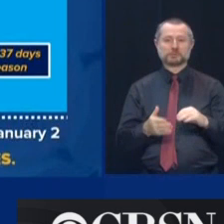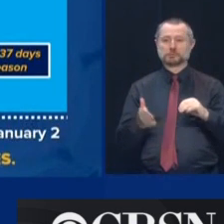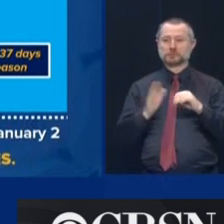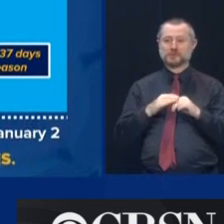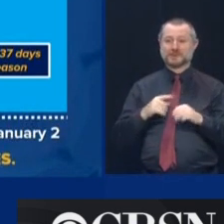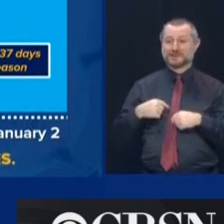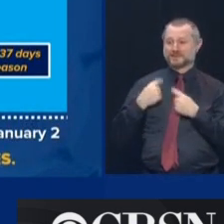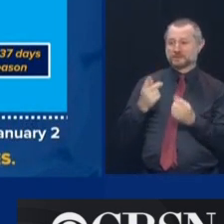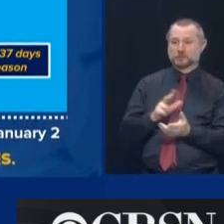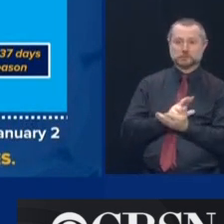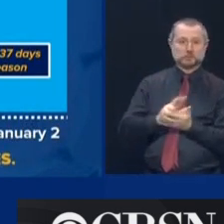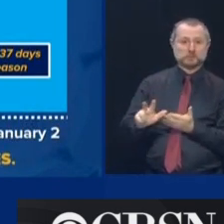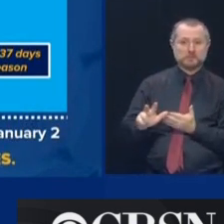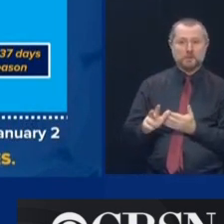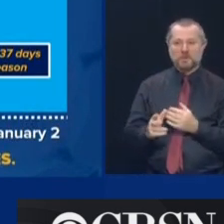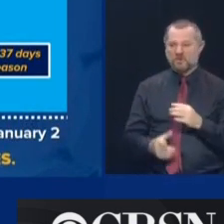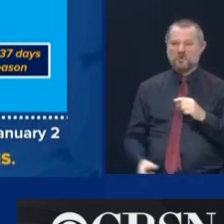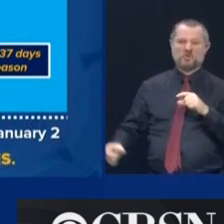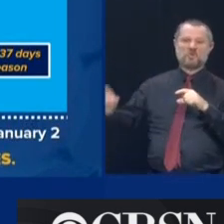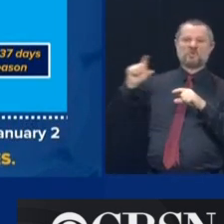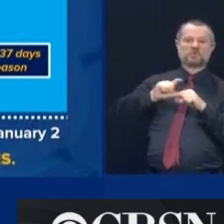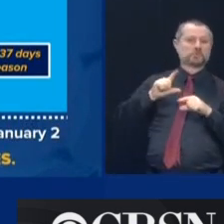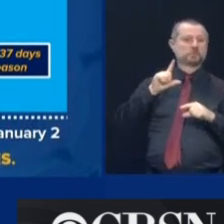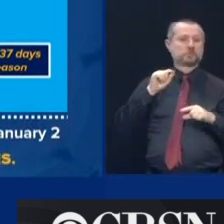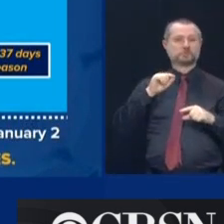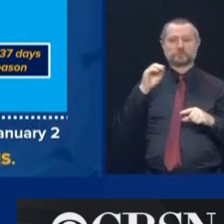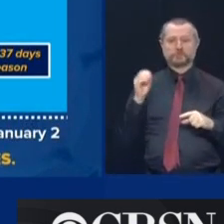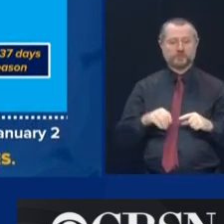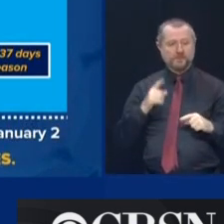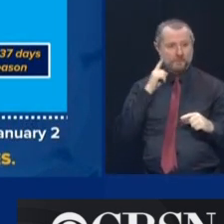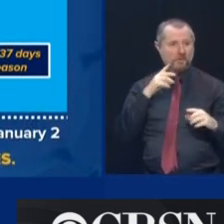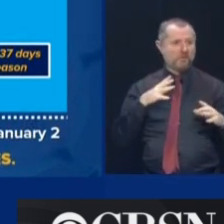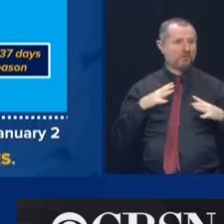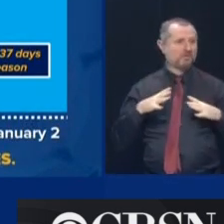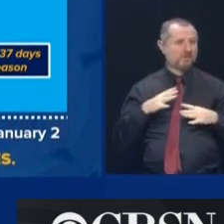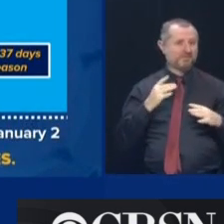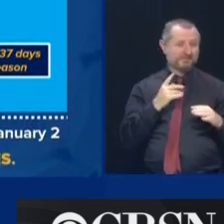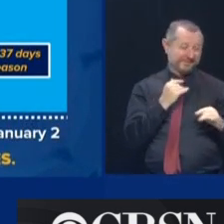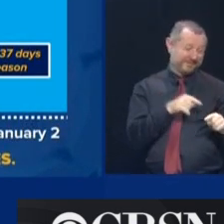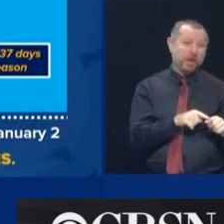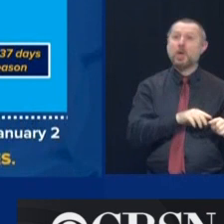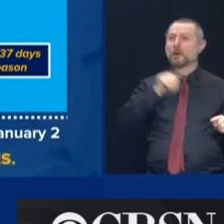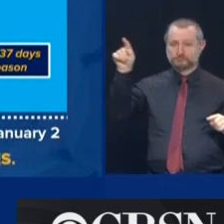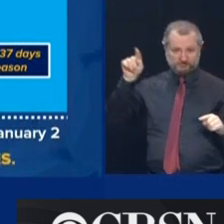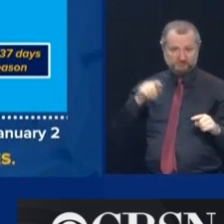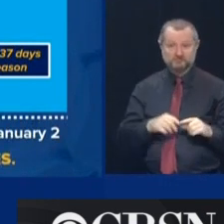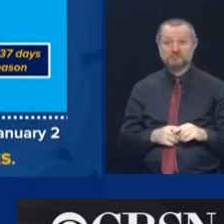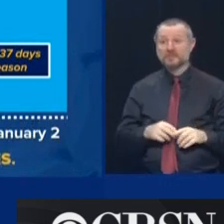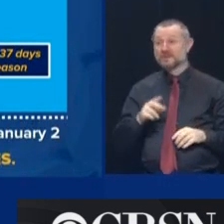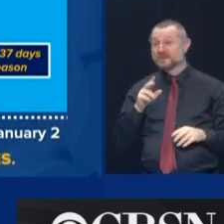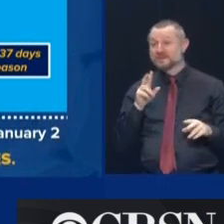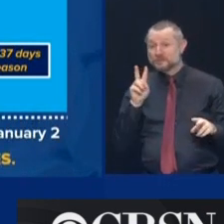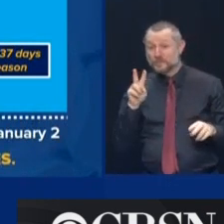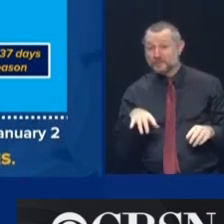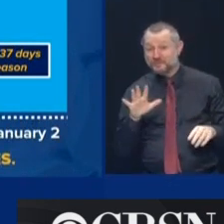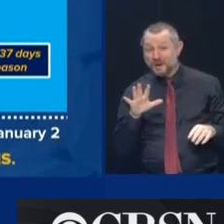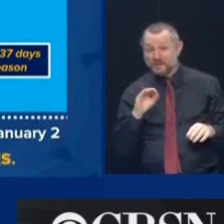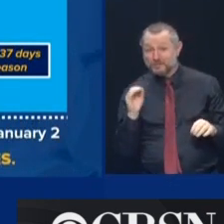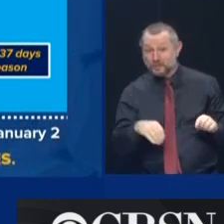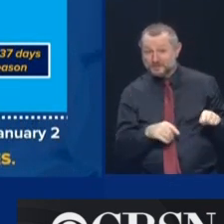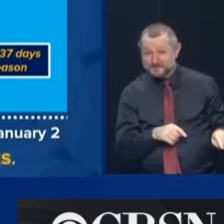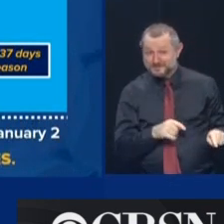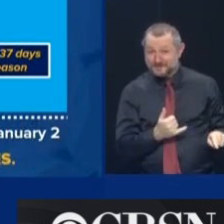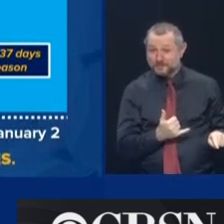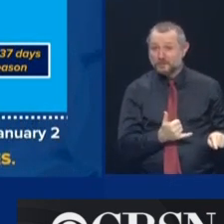increase because of the holiday season. You start at 257. You'd be at 9